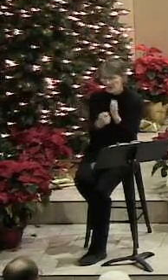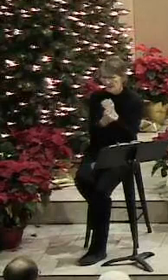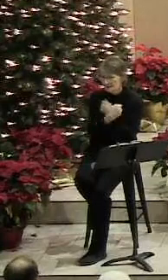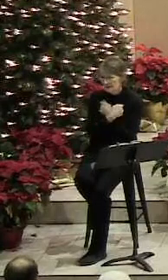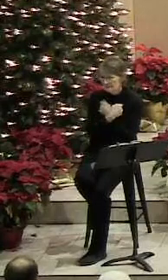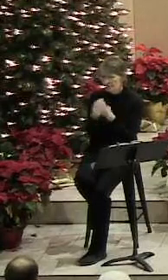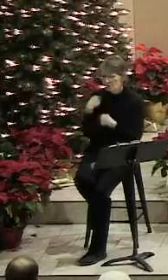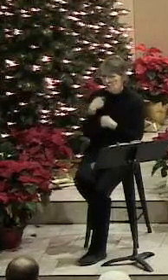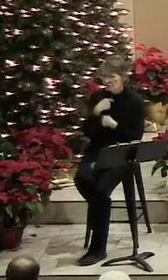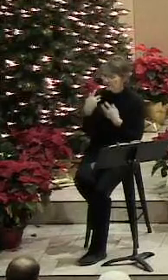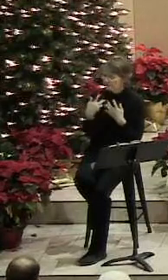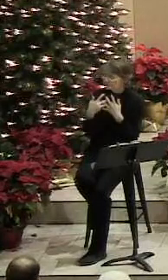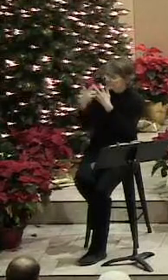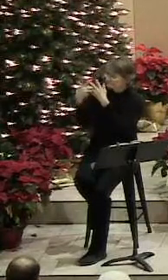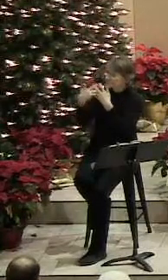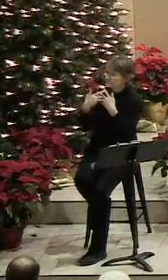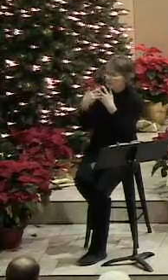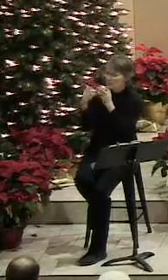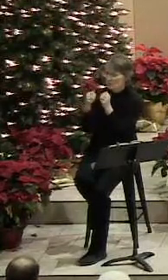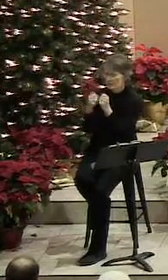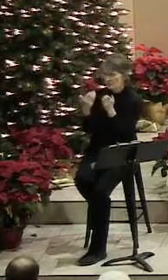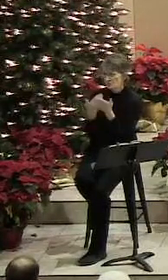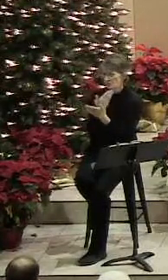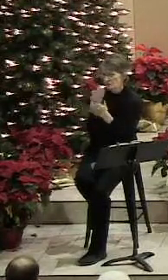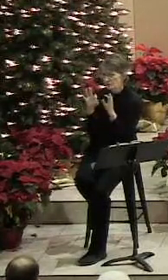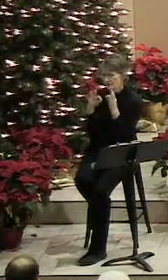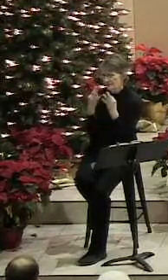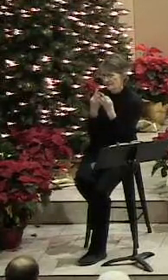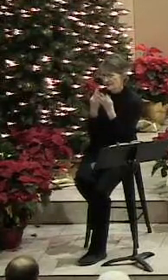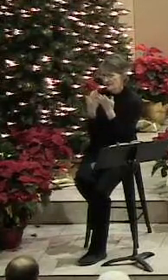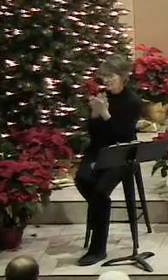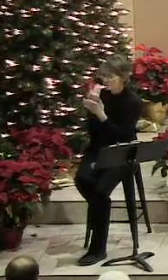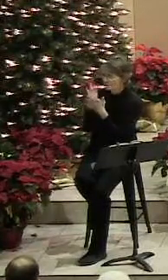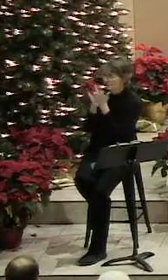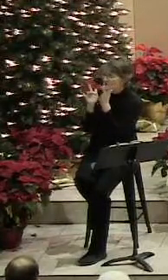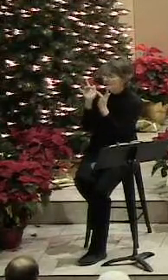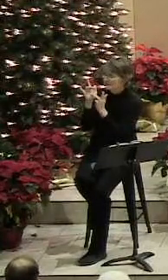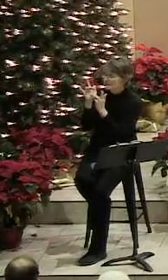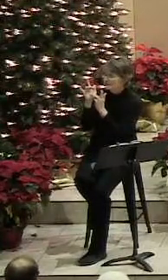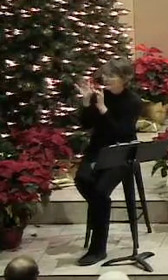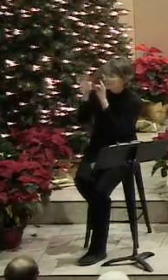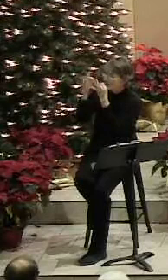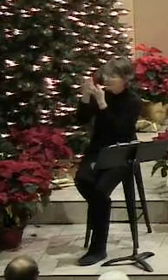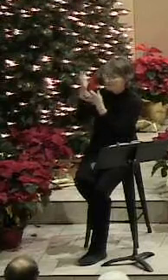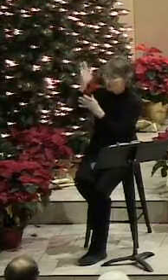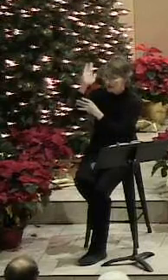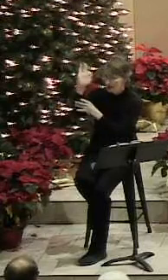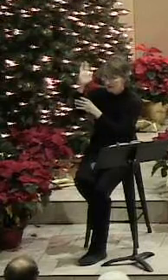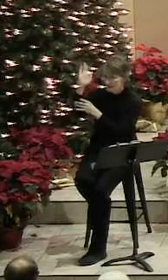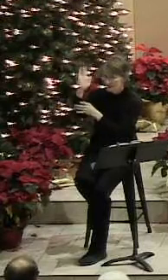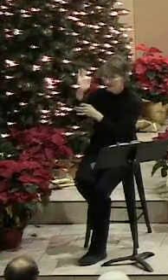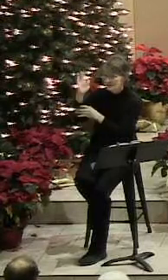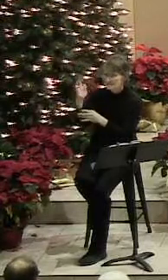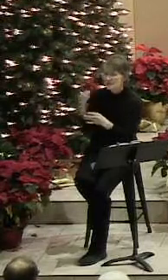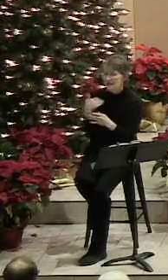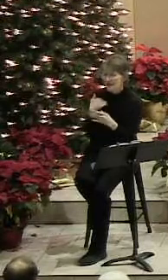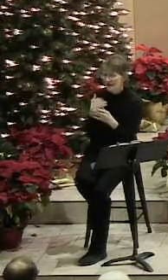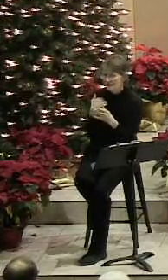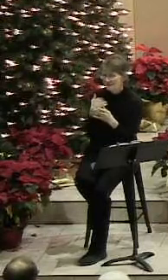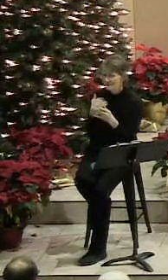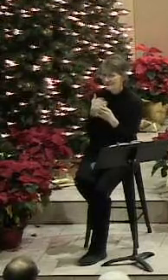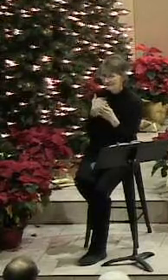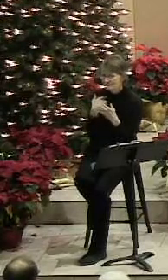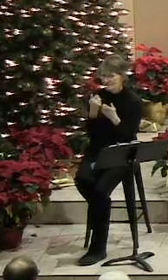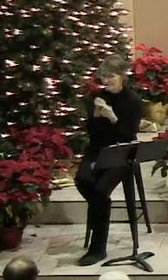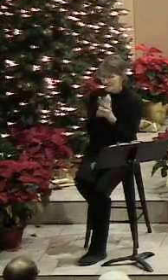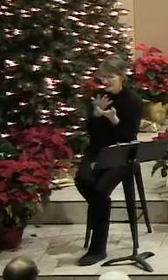are aligning ourselves with the new family, the new Adam, the family of God. So we have all these tools to bring us